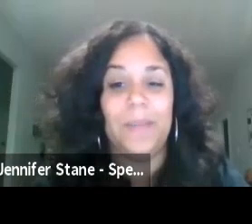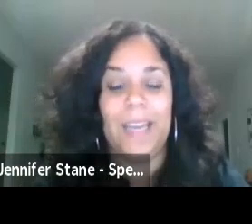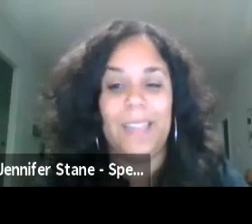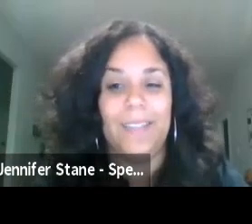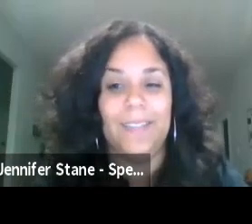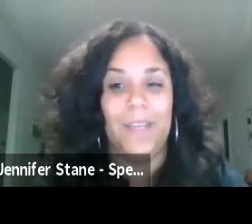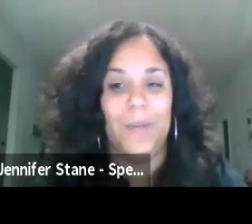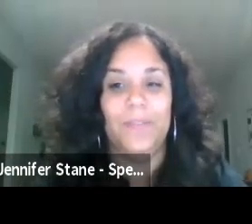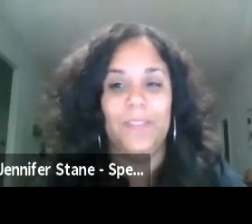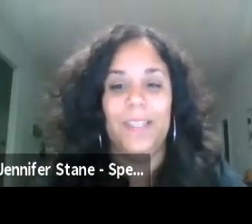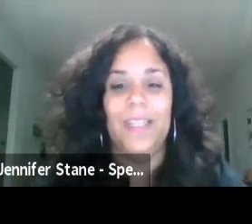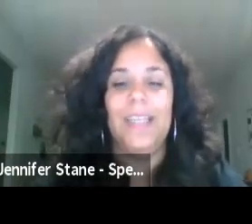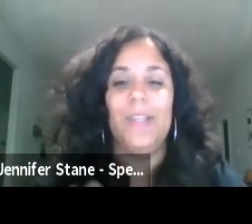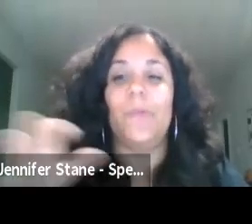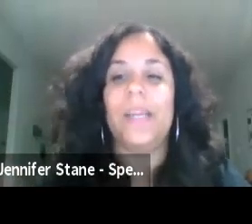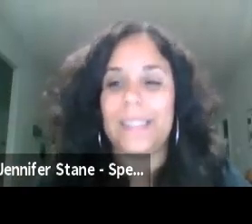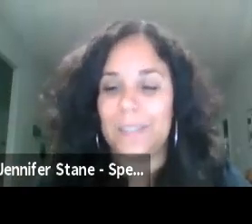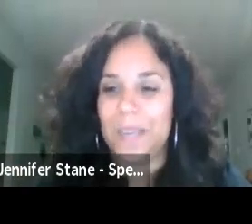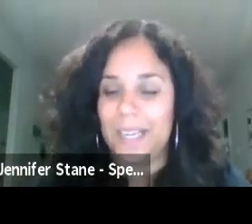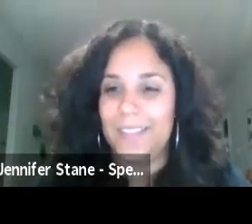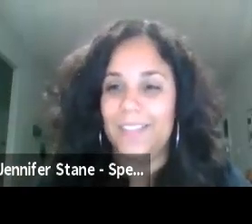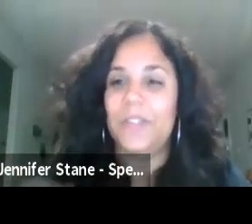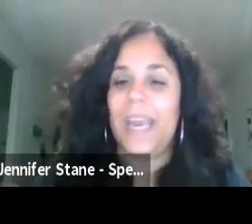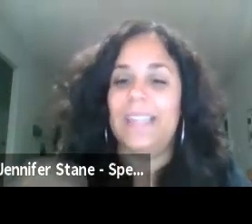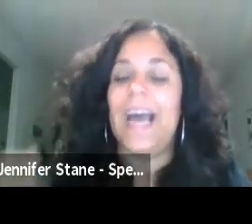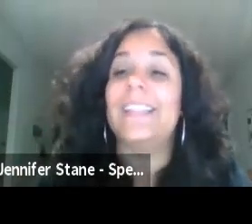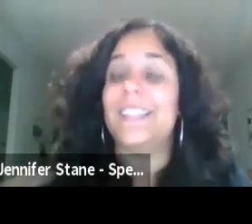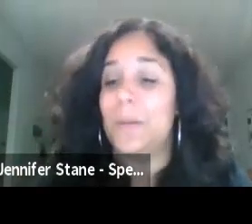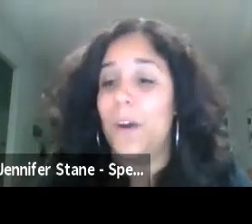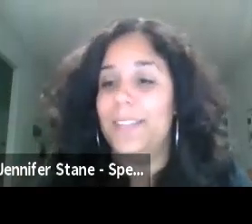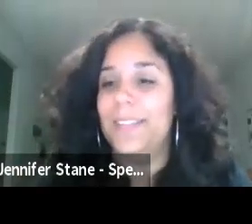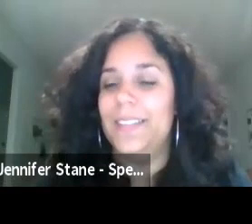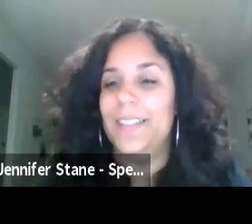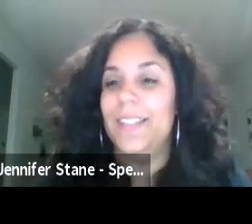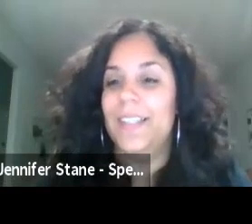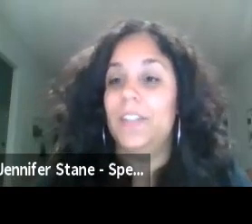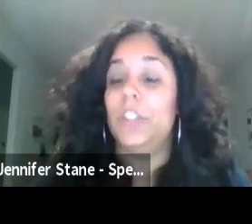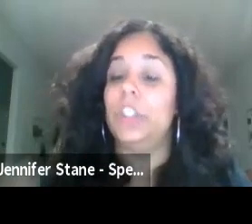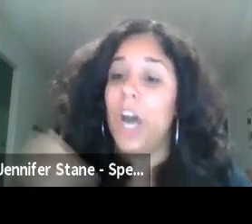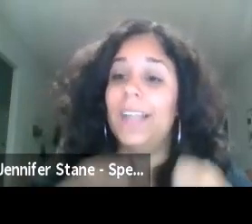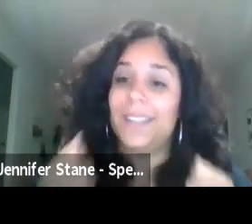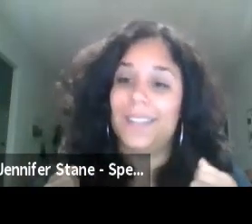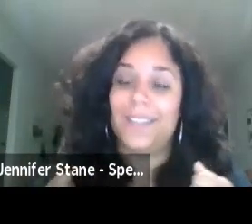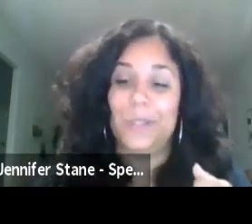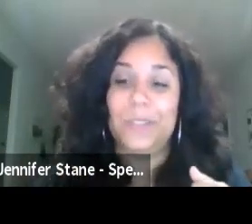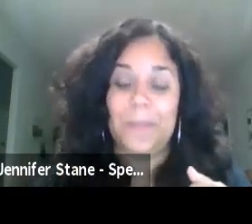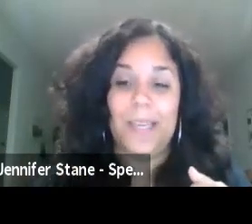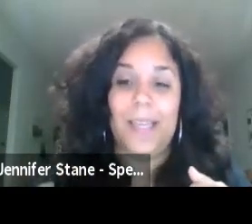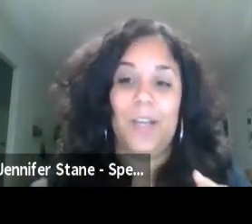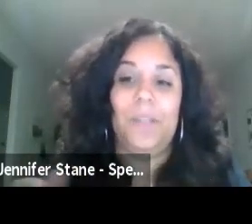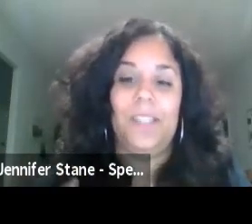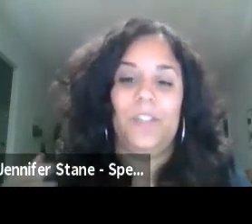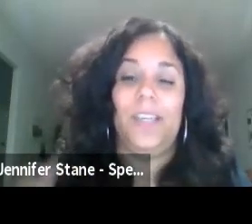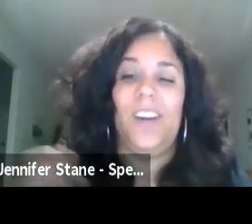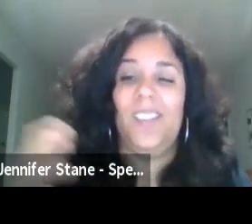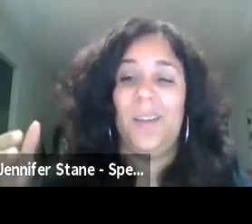Okay, I don't see anybody guessing. So the reason is because you can't ask someone to not do something